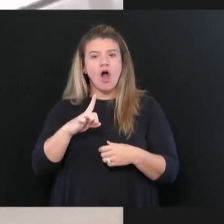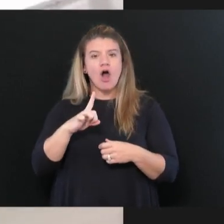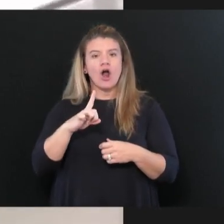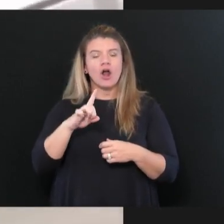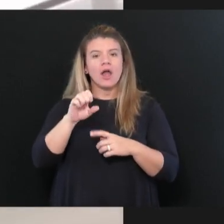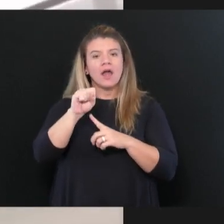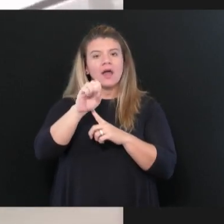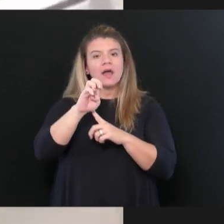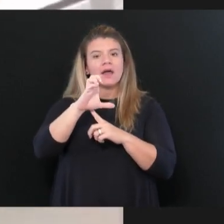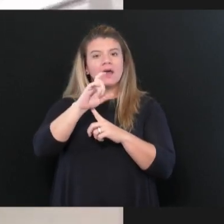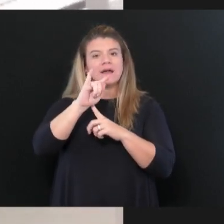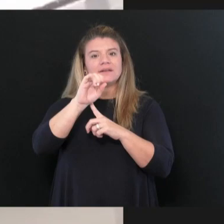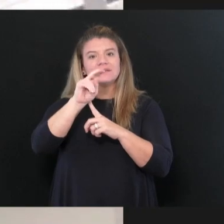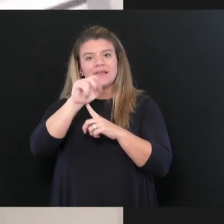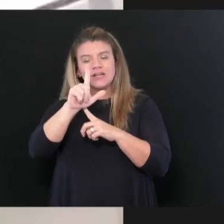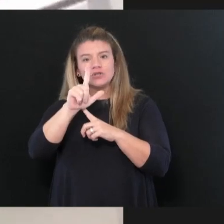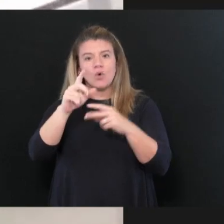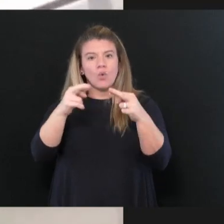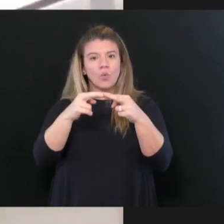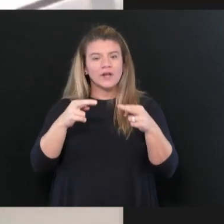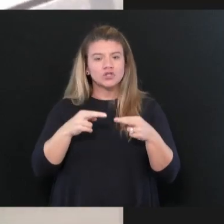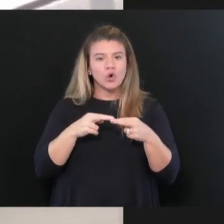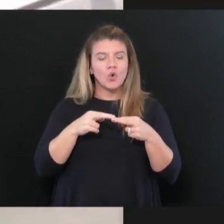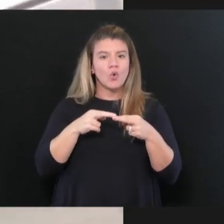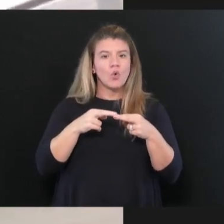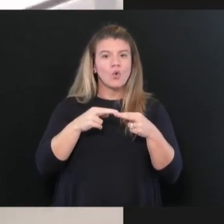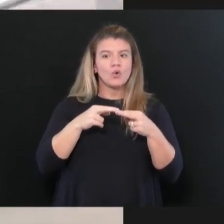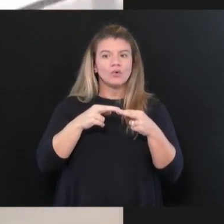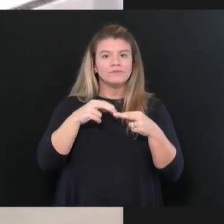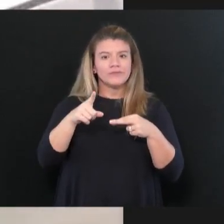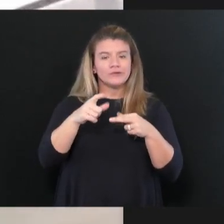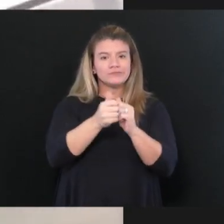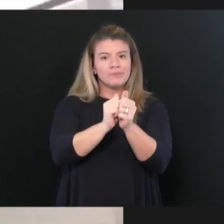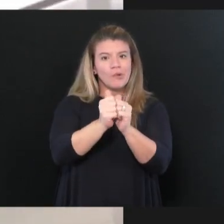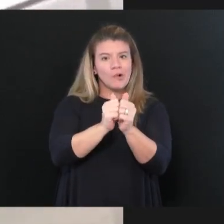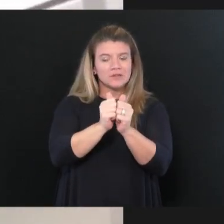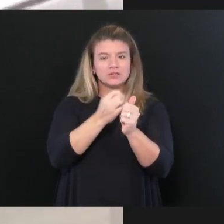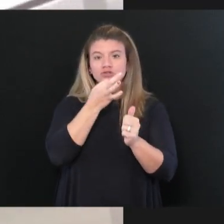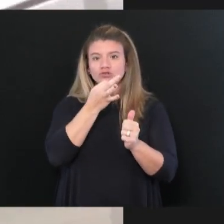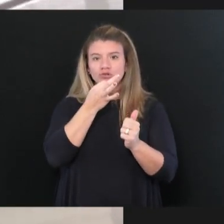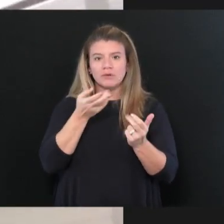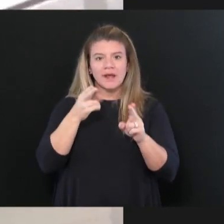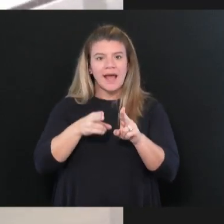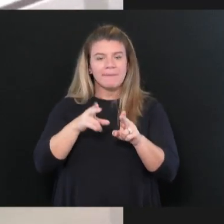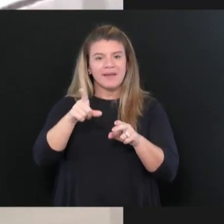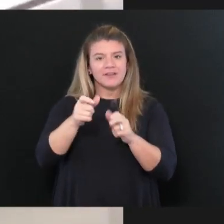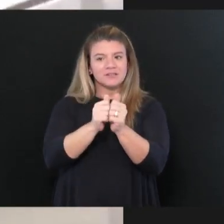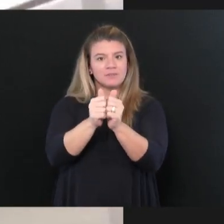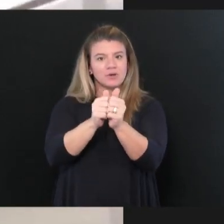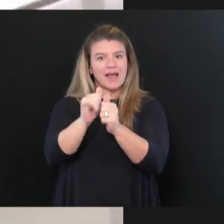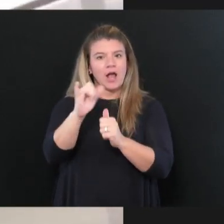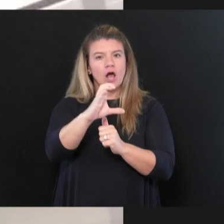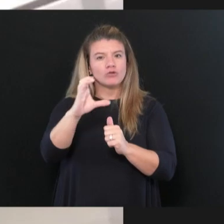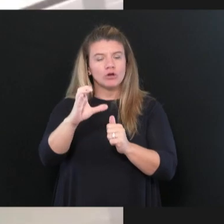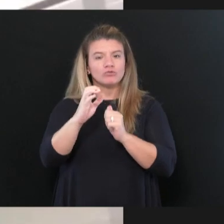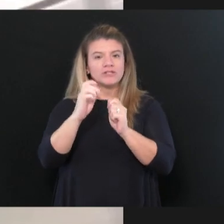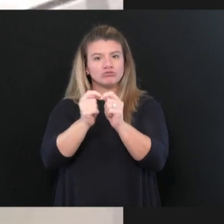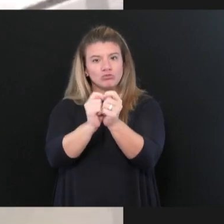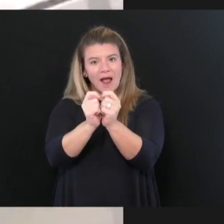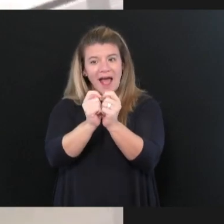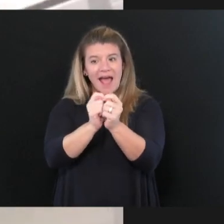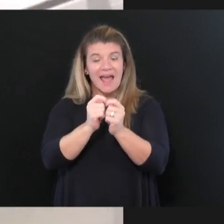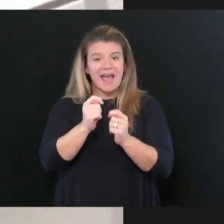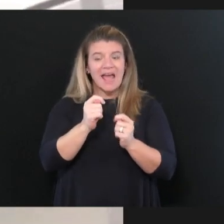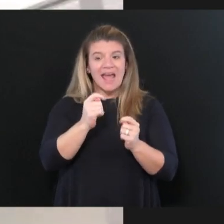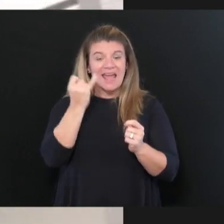in whatever sport I guess we have cross country coming up and some other sports. And then the following Saturday, all of a sudden they're in the